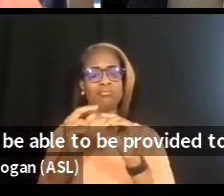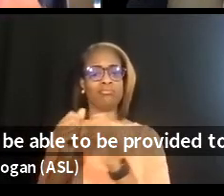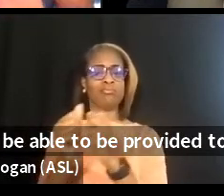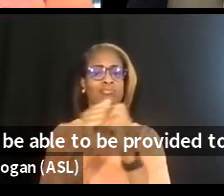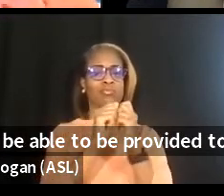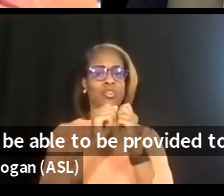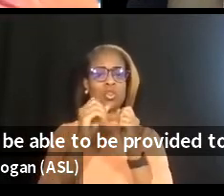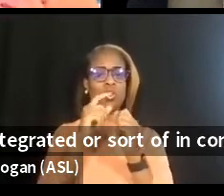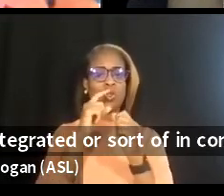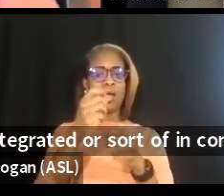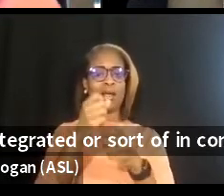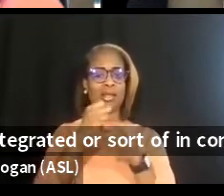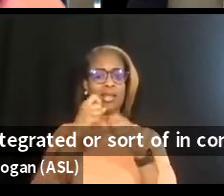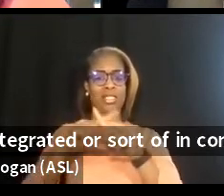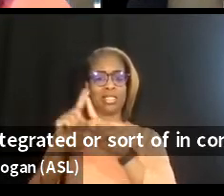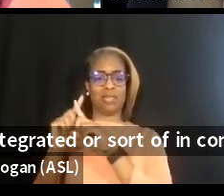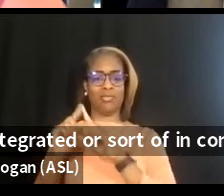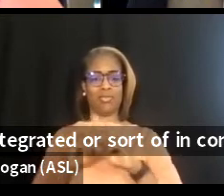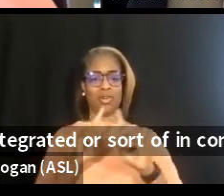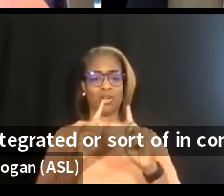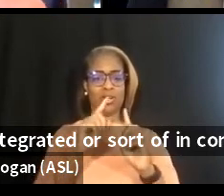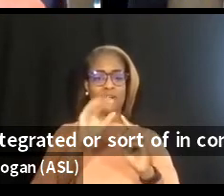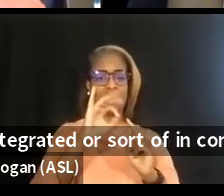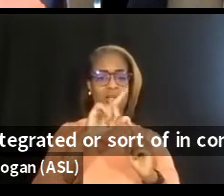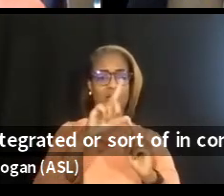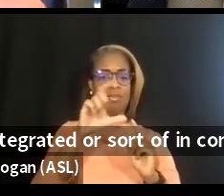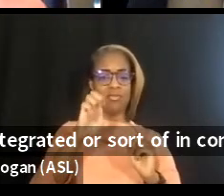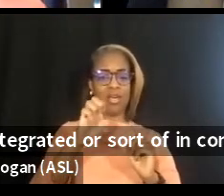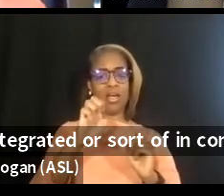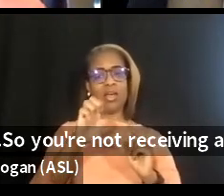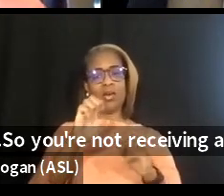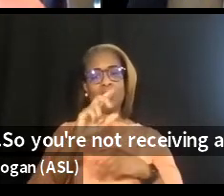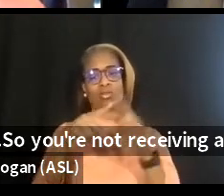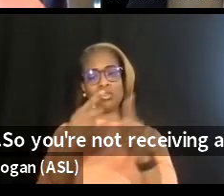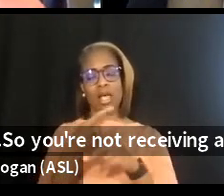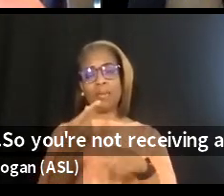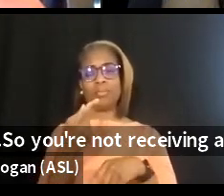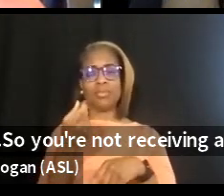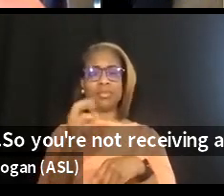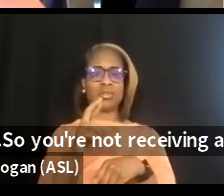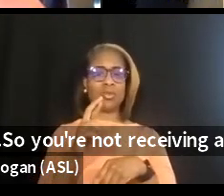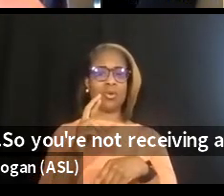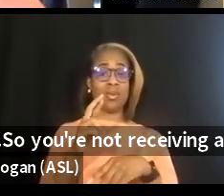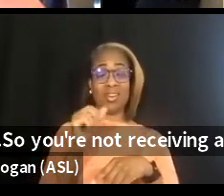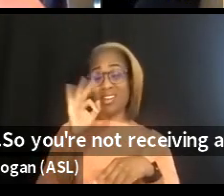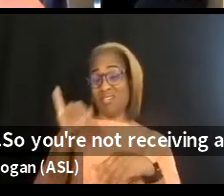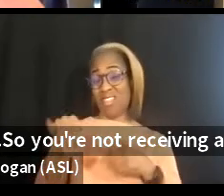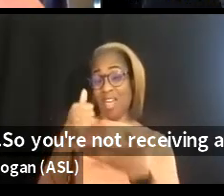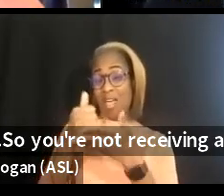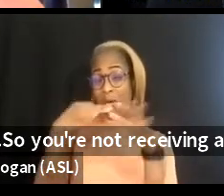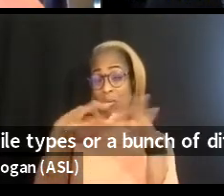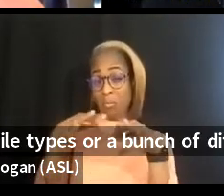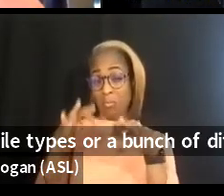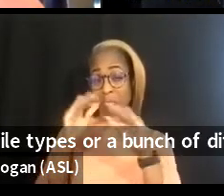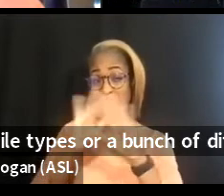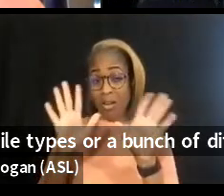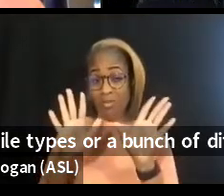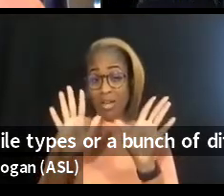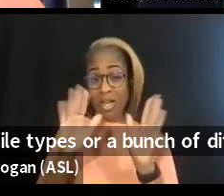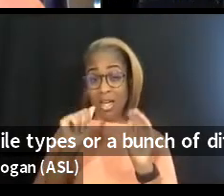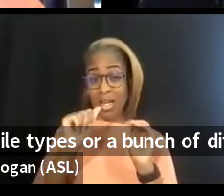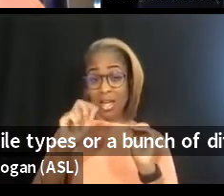not receiving a bunch of different file types or a bunch of different links, if that is helpful, Anthony. I just wanted to add that.